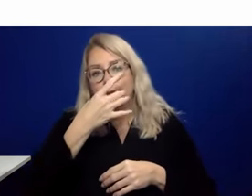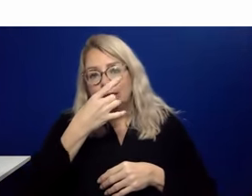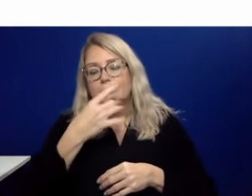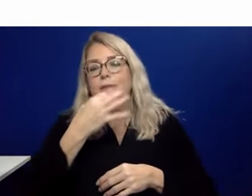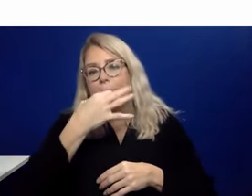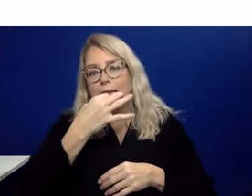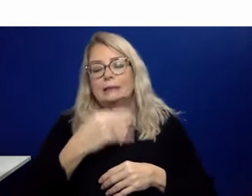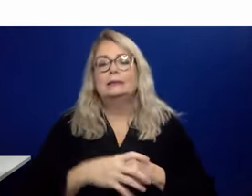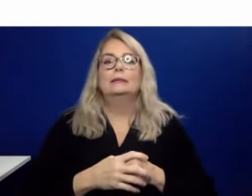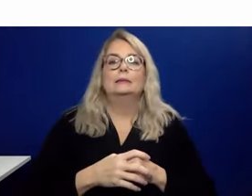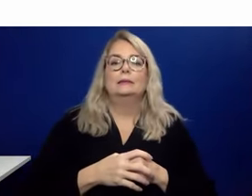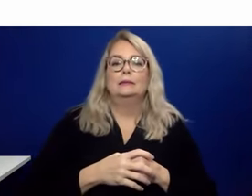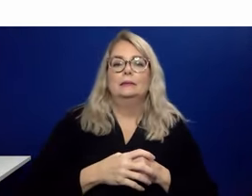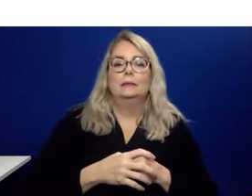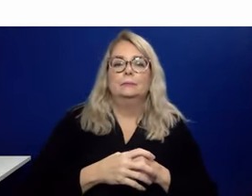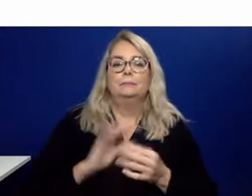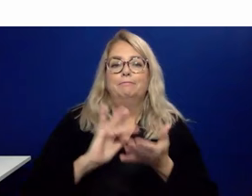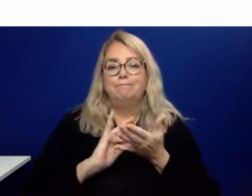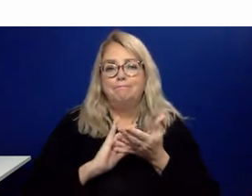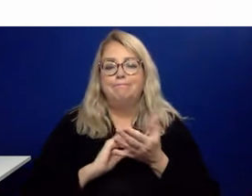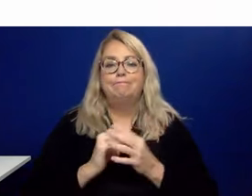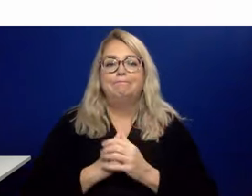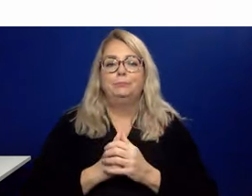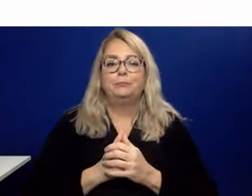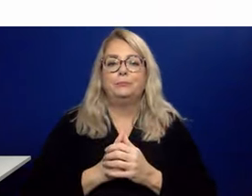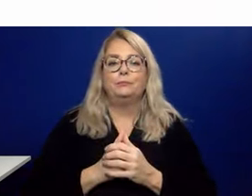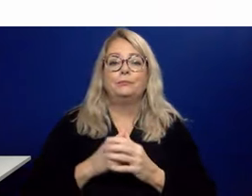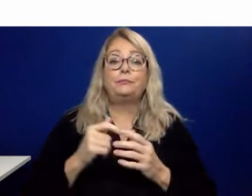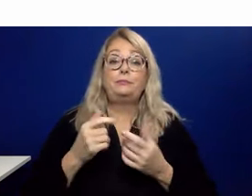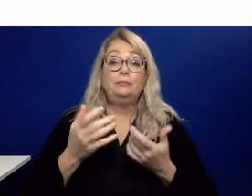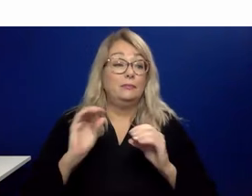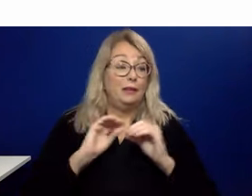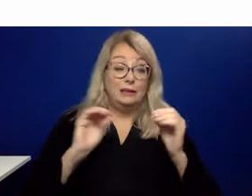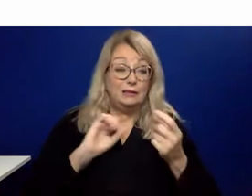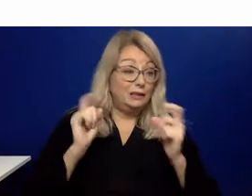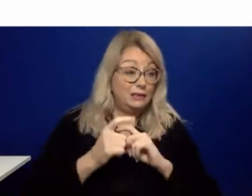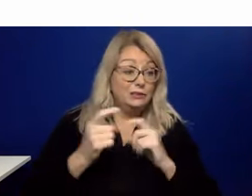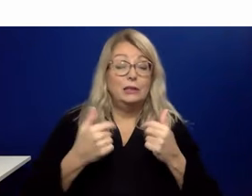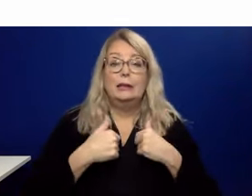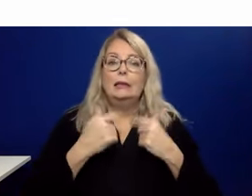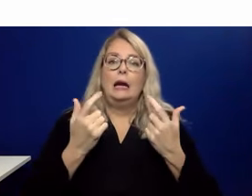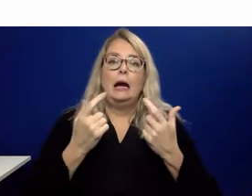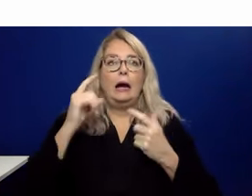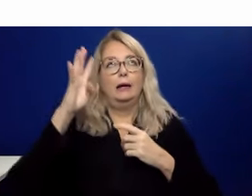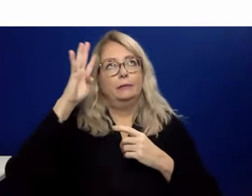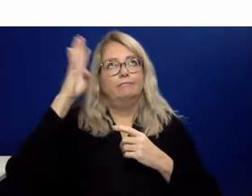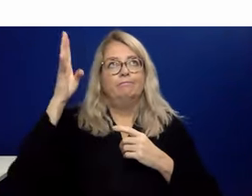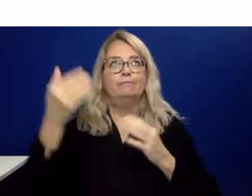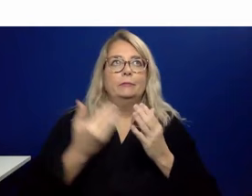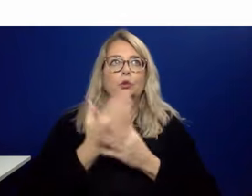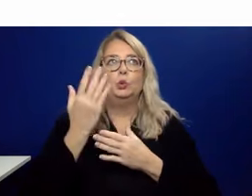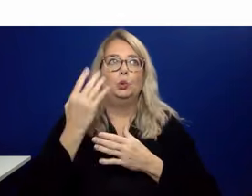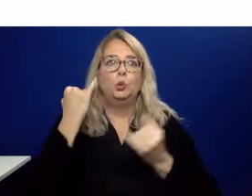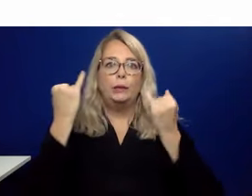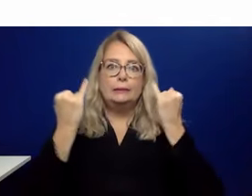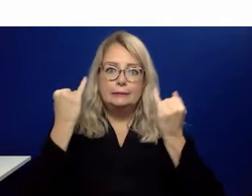and nothing's changed, right? And then I give alternatives, right? You try to get to the bottom of it. Right? I